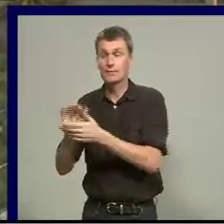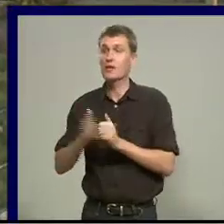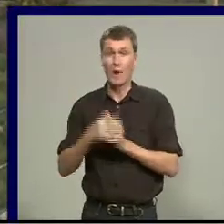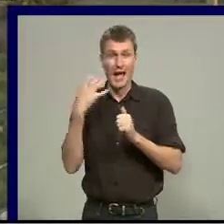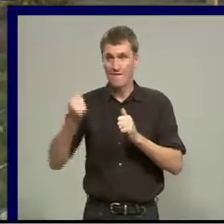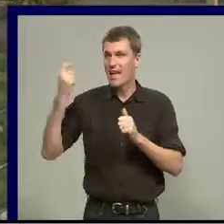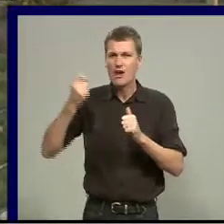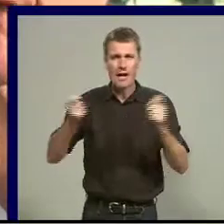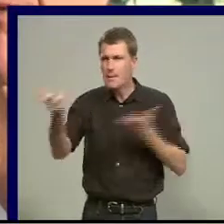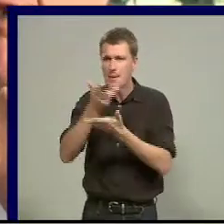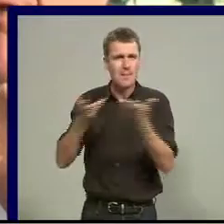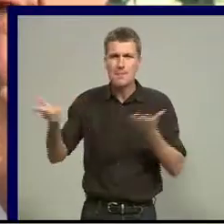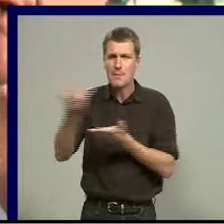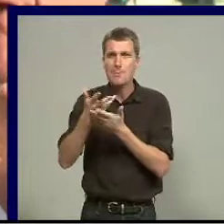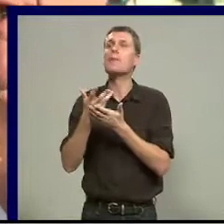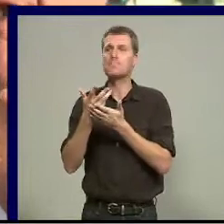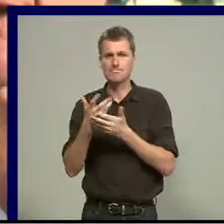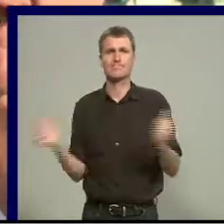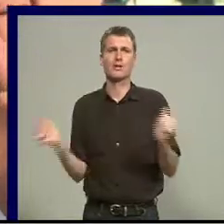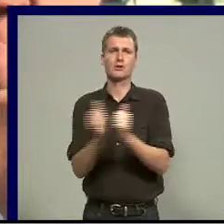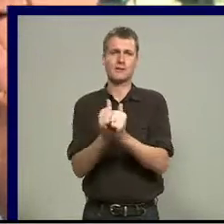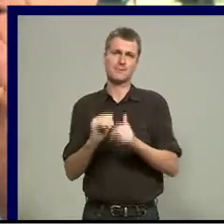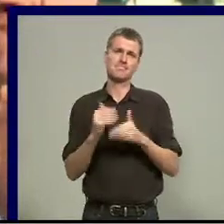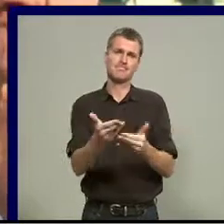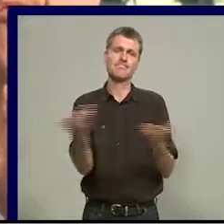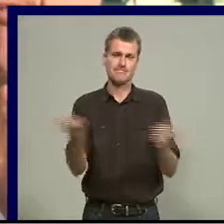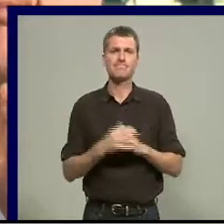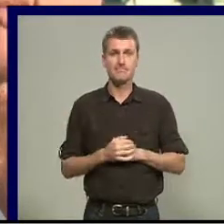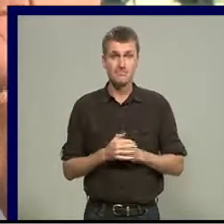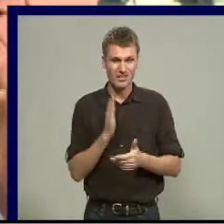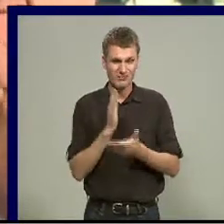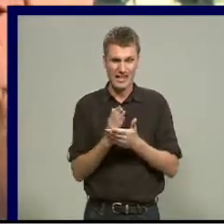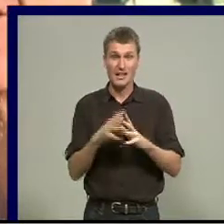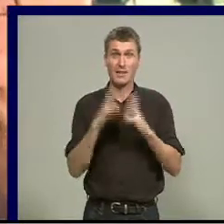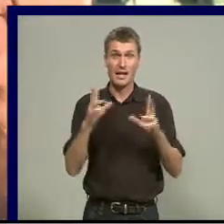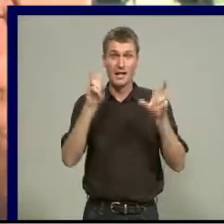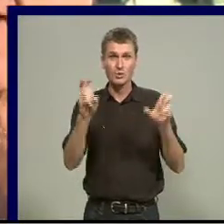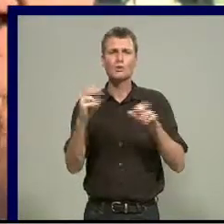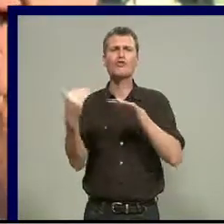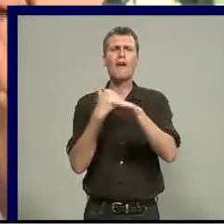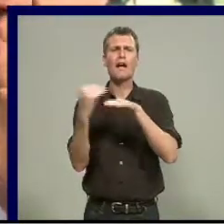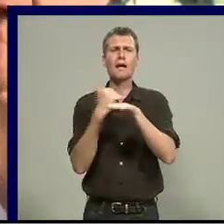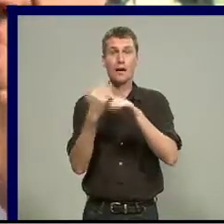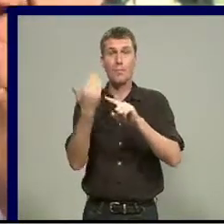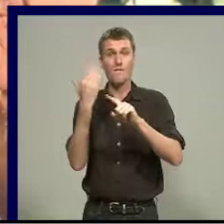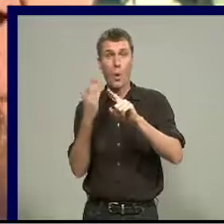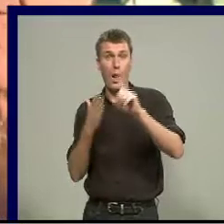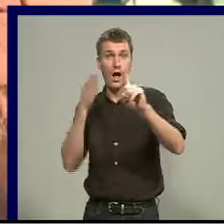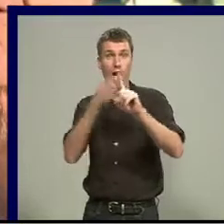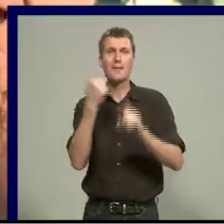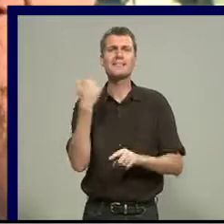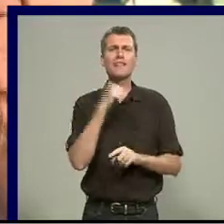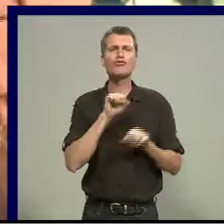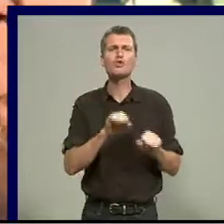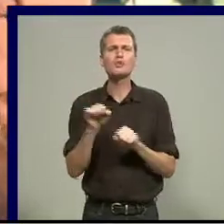consent was granted. Yeah, really it was just the traffic issues, I think, and the fact that the school was proposed to be 600. They've decided out there 300